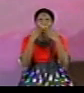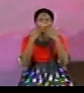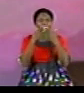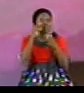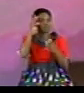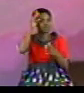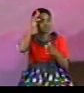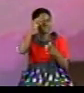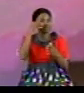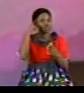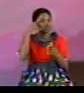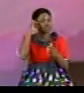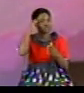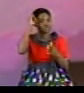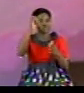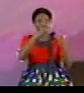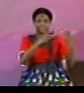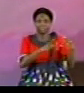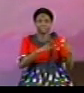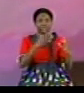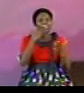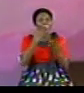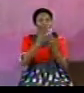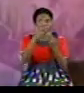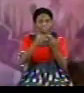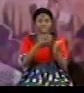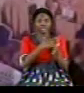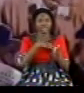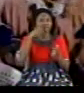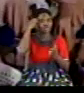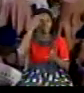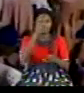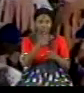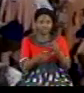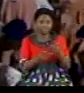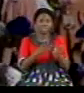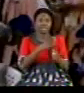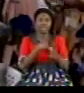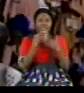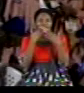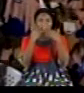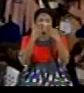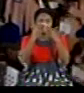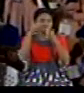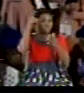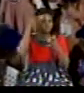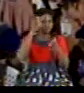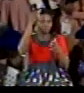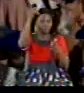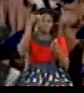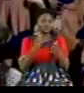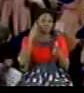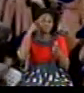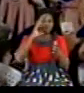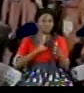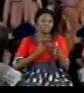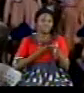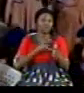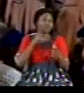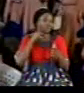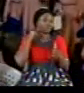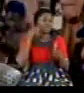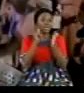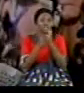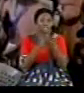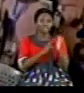goodness, his visitation, and thank God for our pastor that the Lord has used to